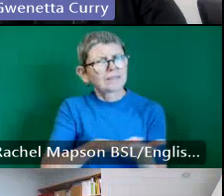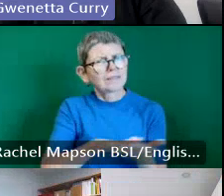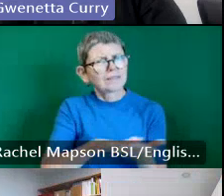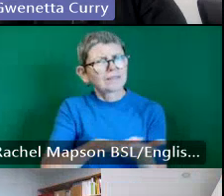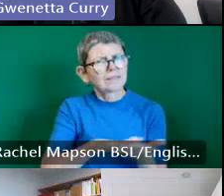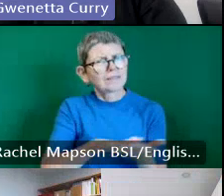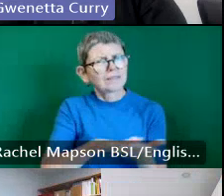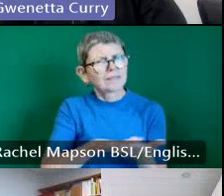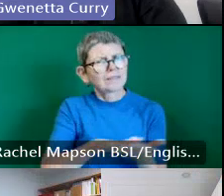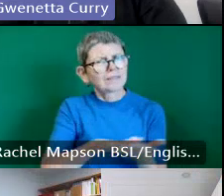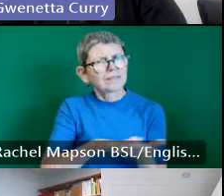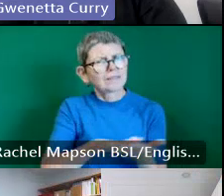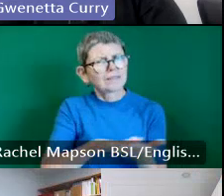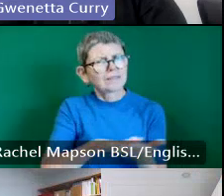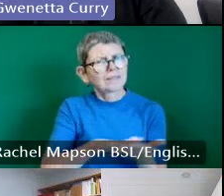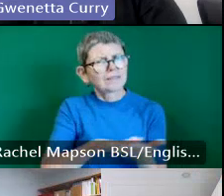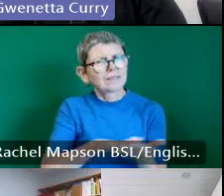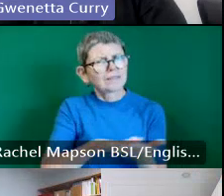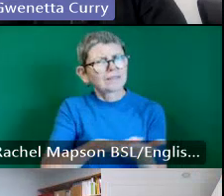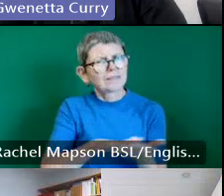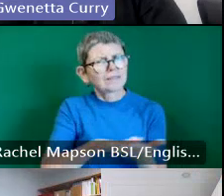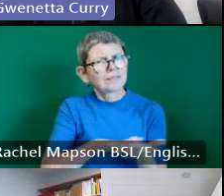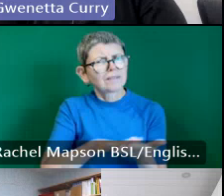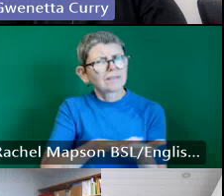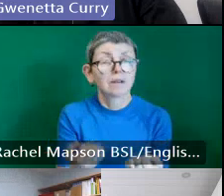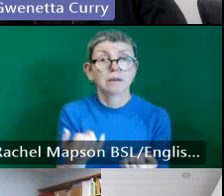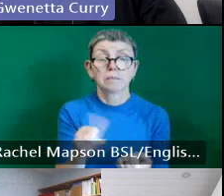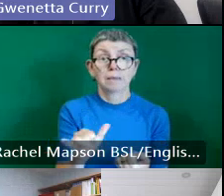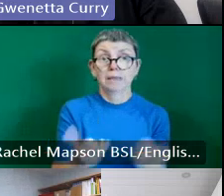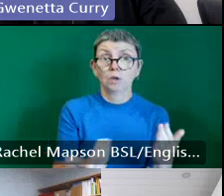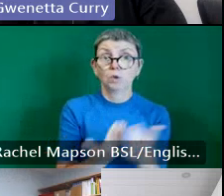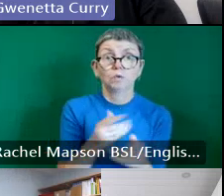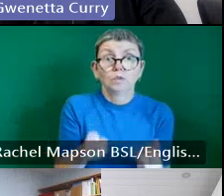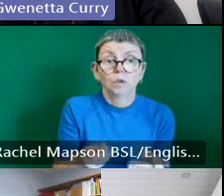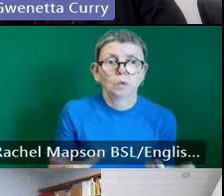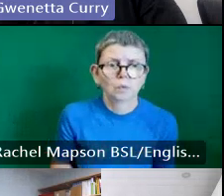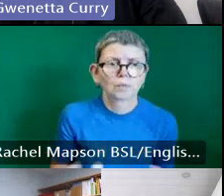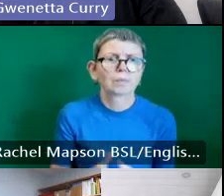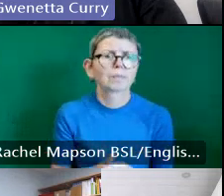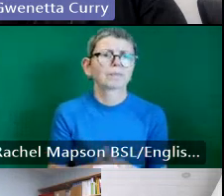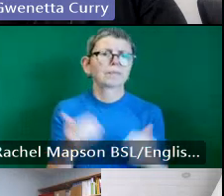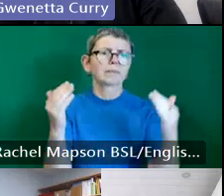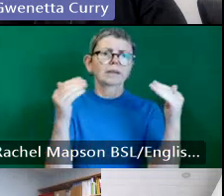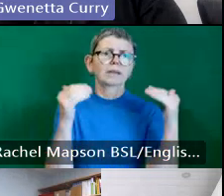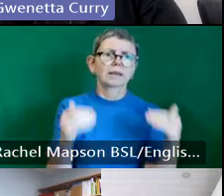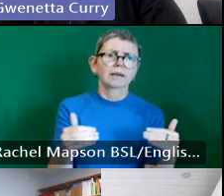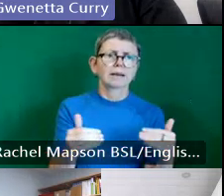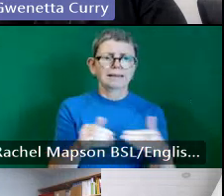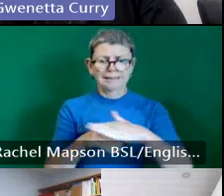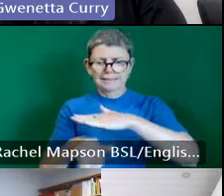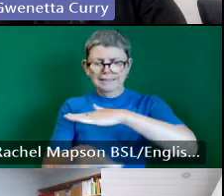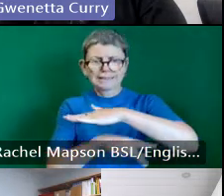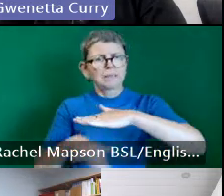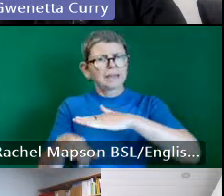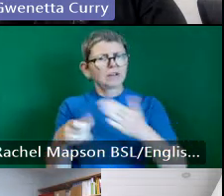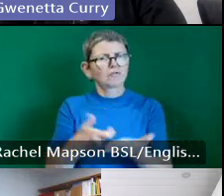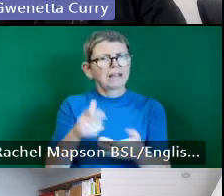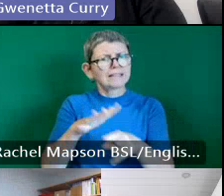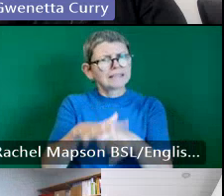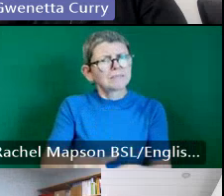explanation of them. Some of it will be your first time hearing it. I'll go into how systemic racism operates in society